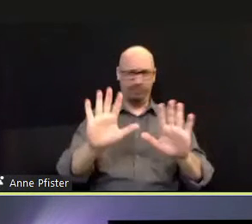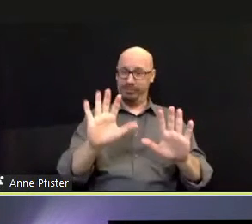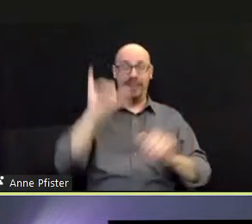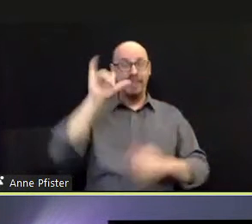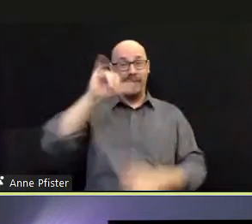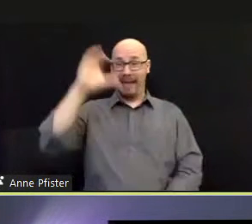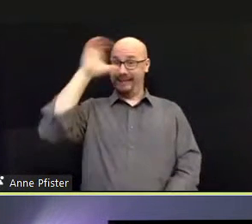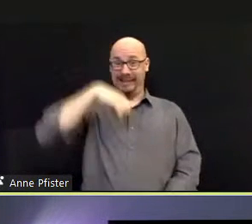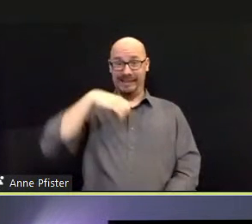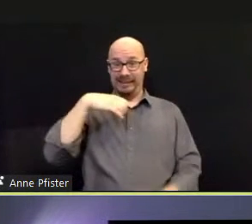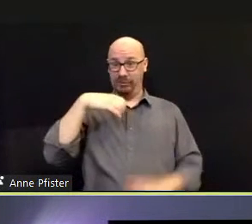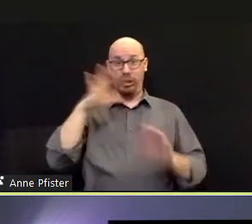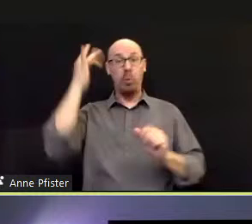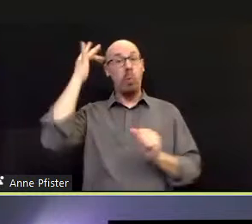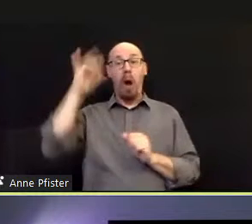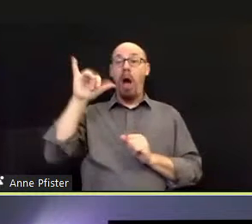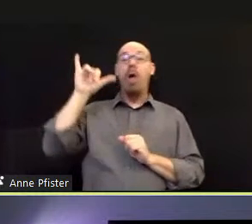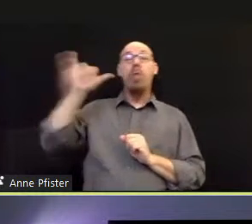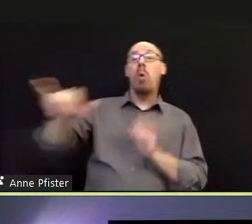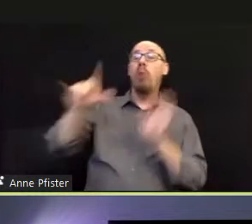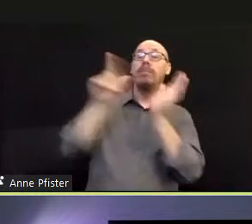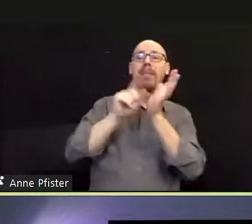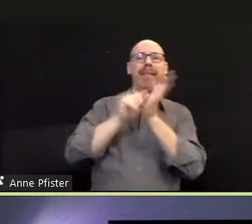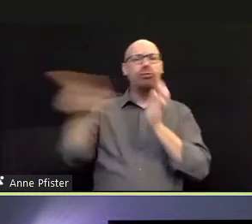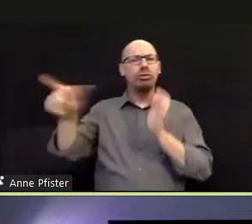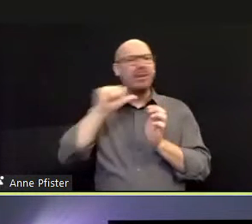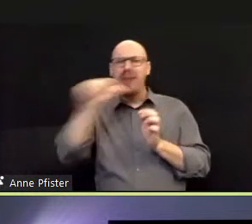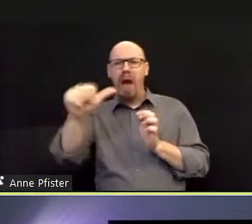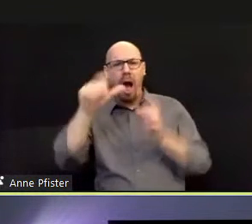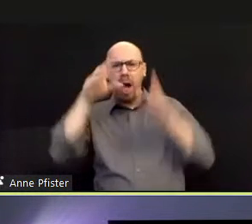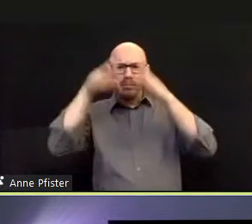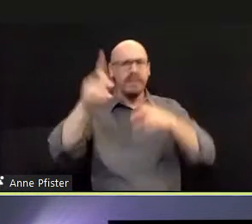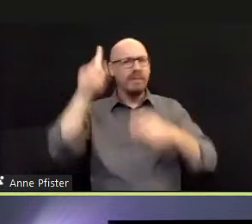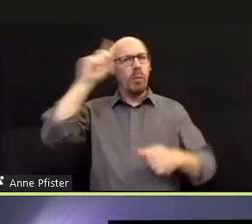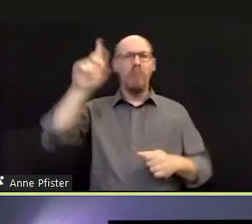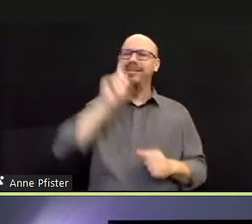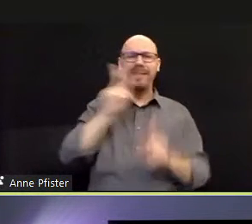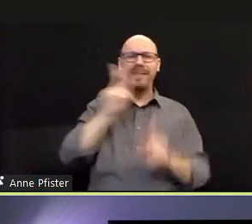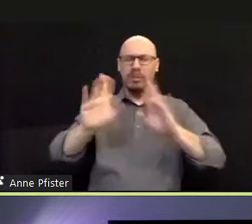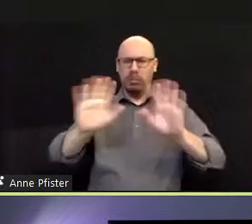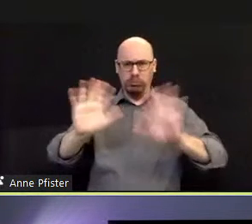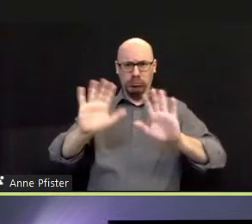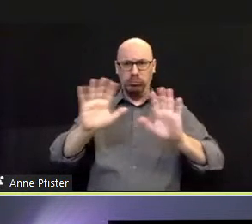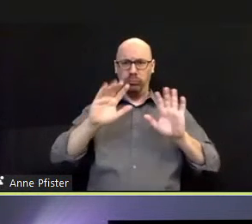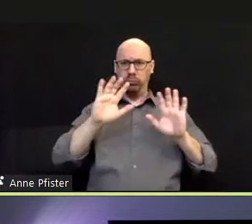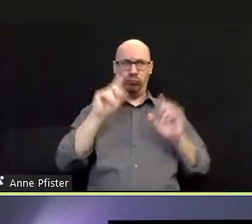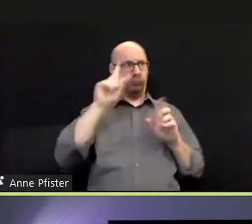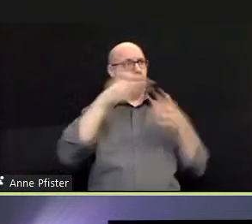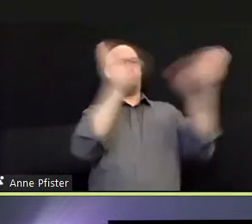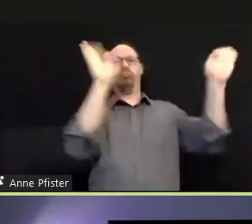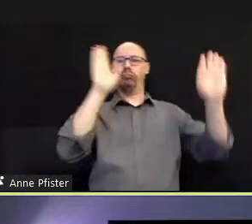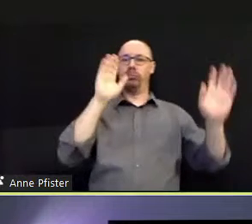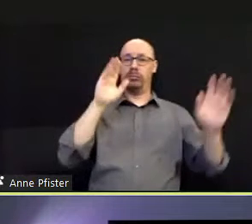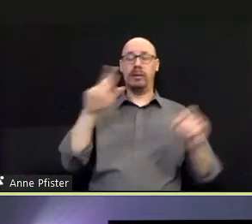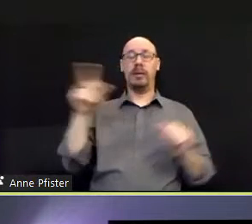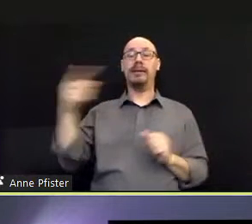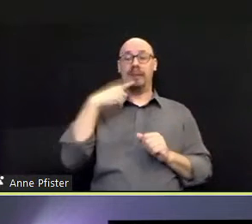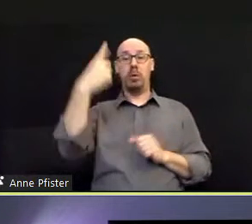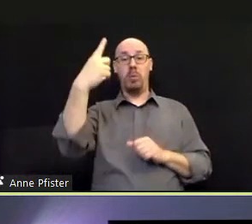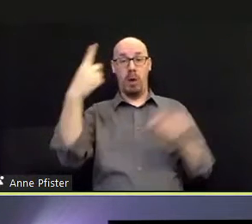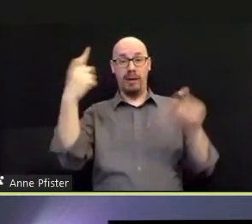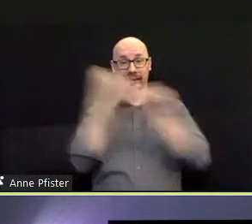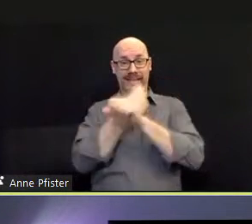in deaf-oriented publications, but one of the statistics that was noted is that Armenian Sign